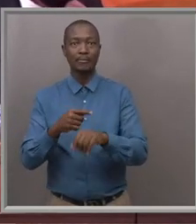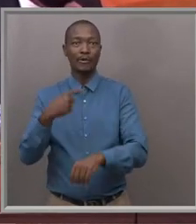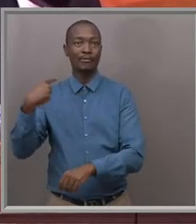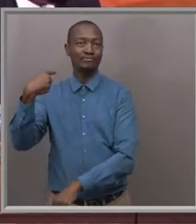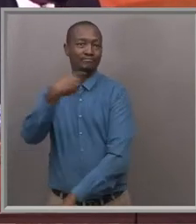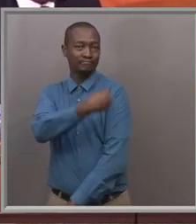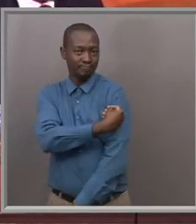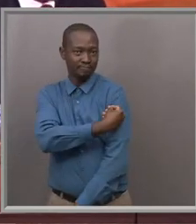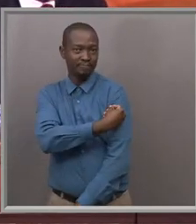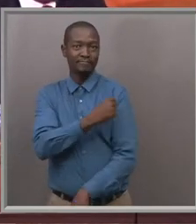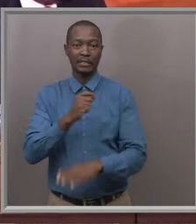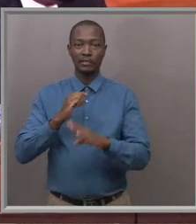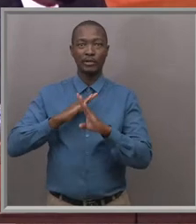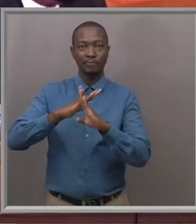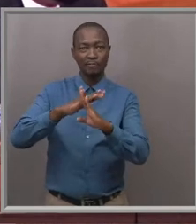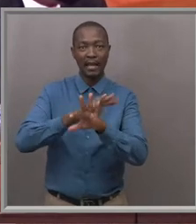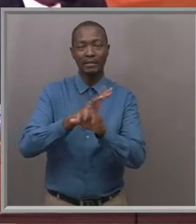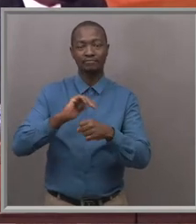against COVID-19.